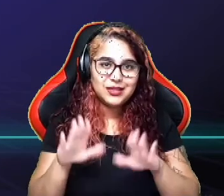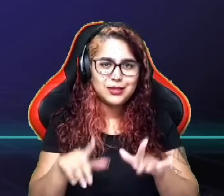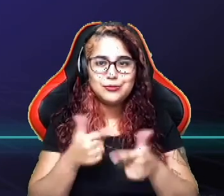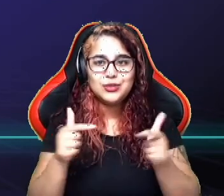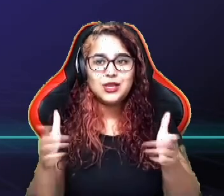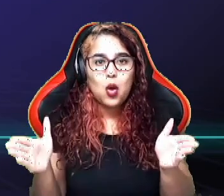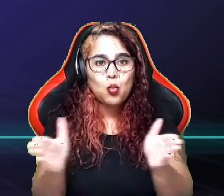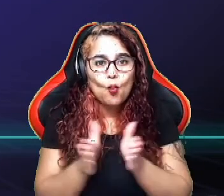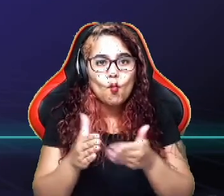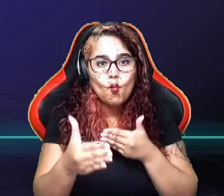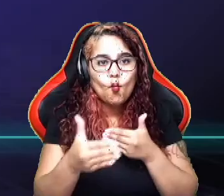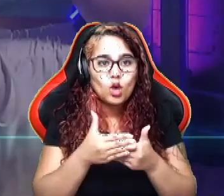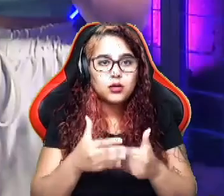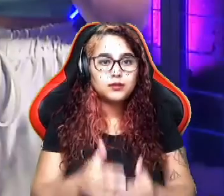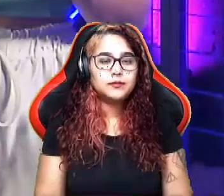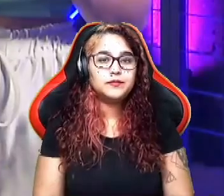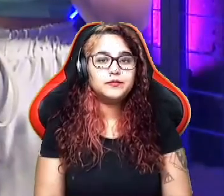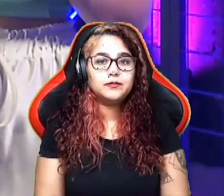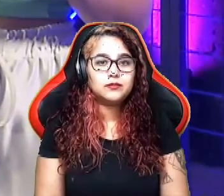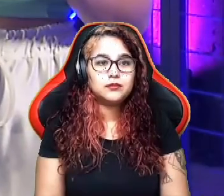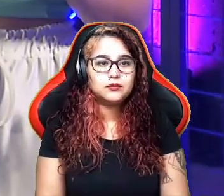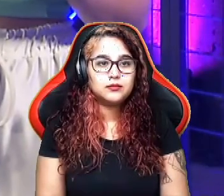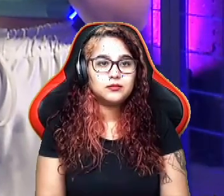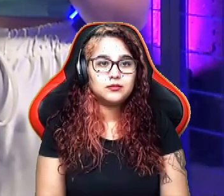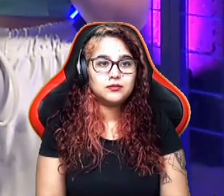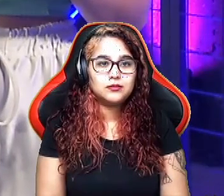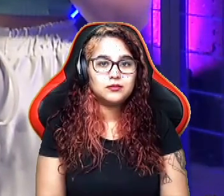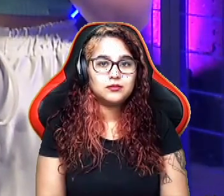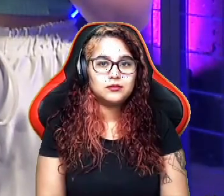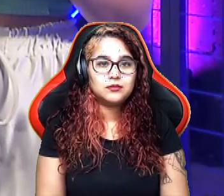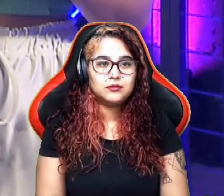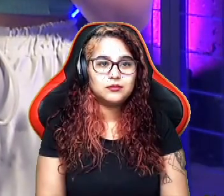we didn't even have a compiler. Come on.